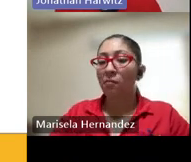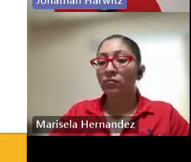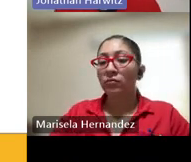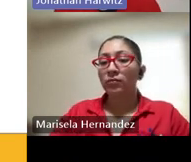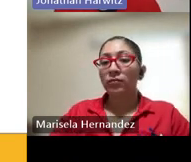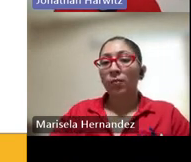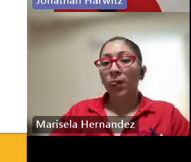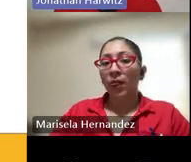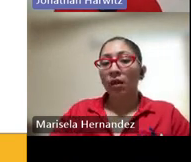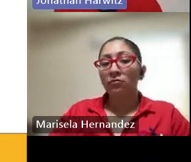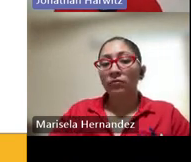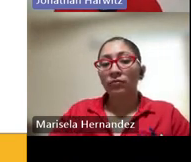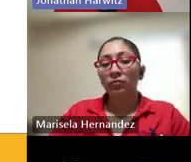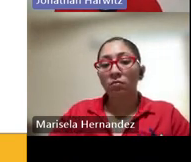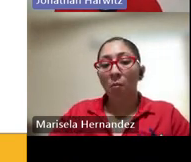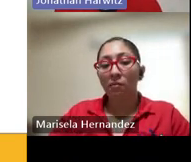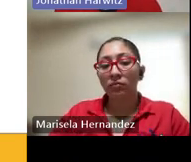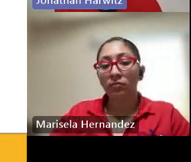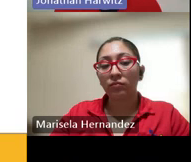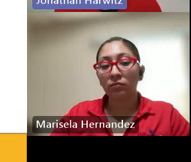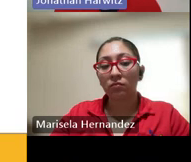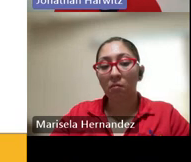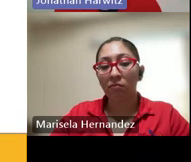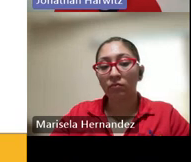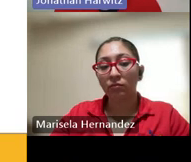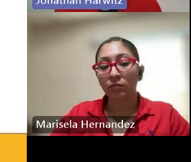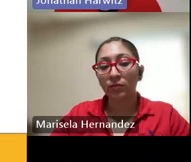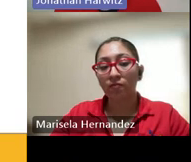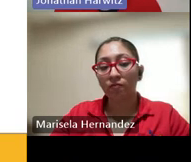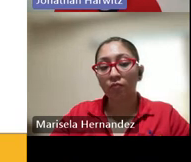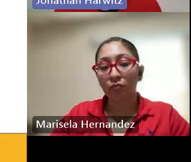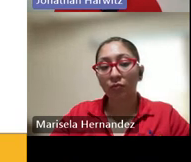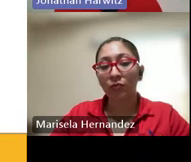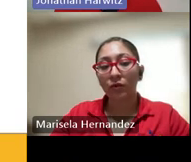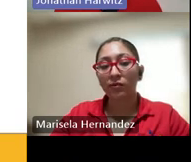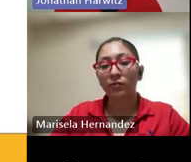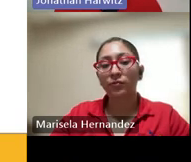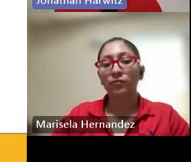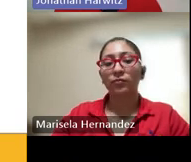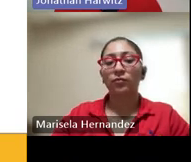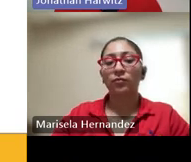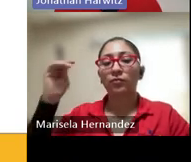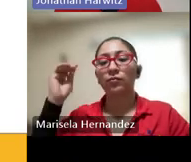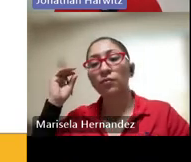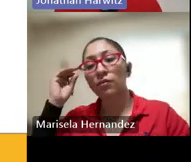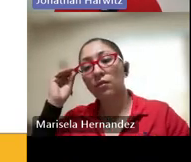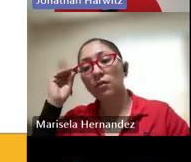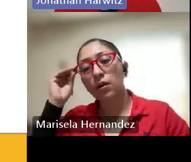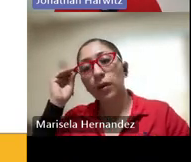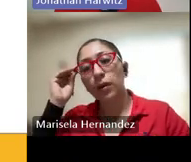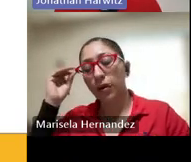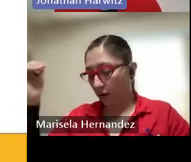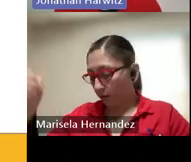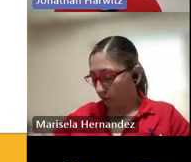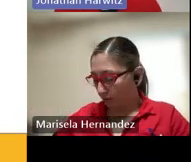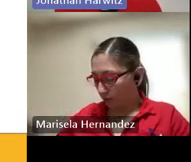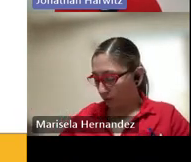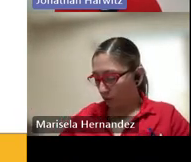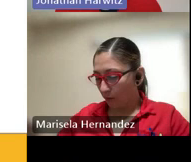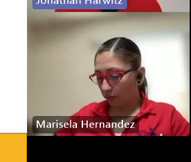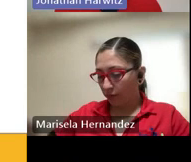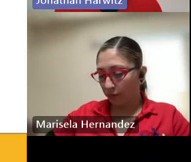in rural areas, but it is often not designed well. And I certainly have